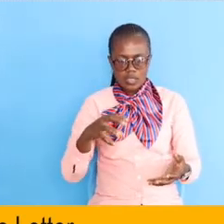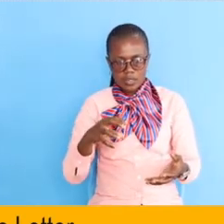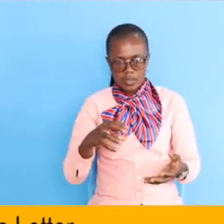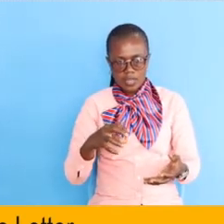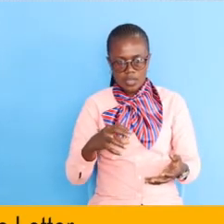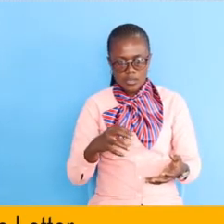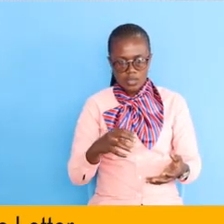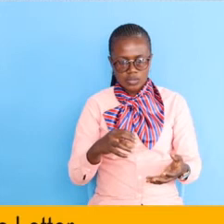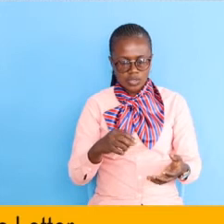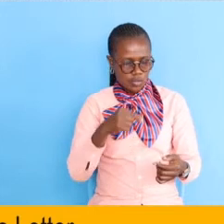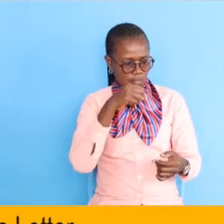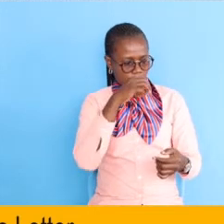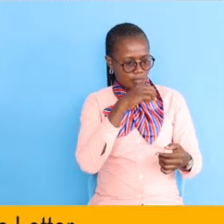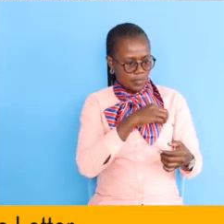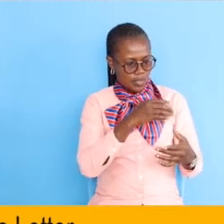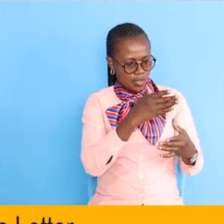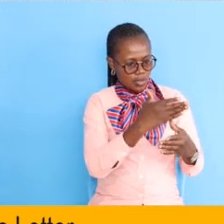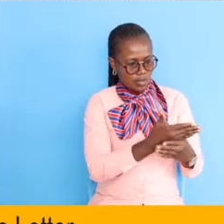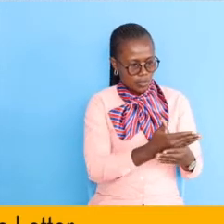account number